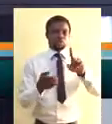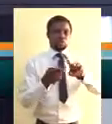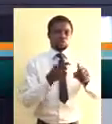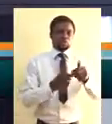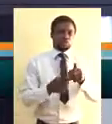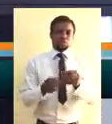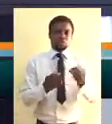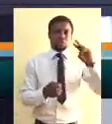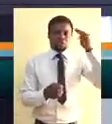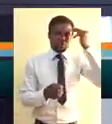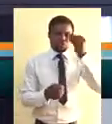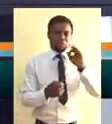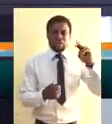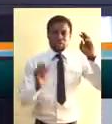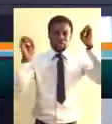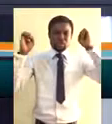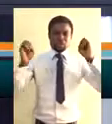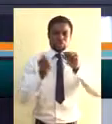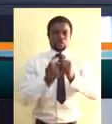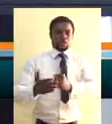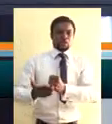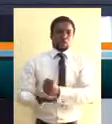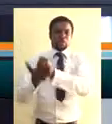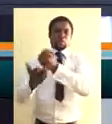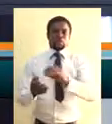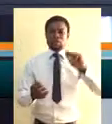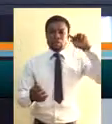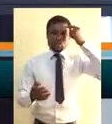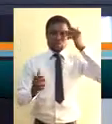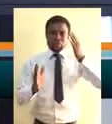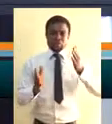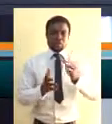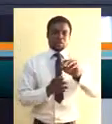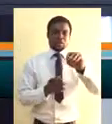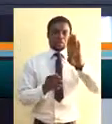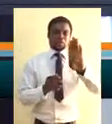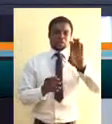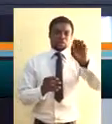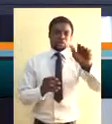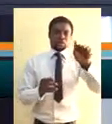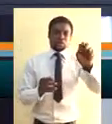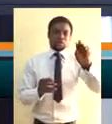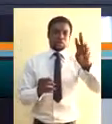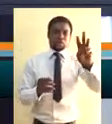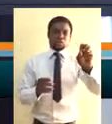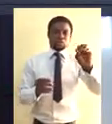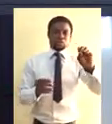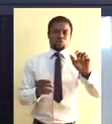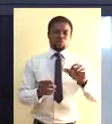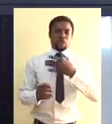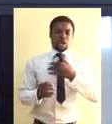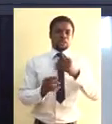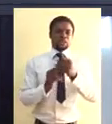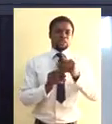State, and with the support of the Governor, Mr. Babajide Sanwo-Olu, and as well the Honorable Commissioner for